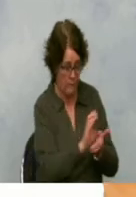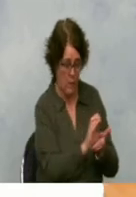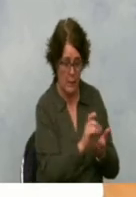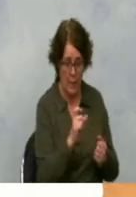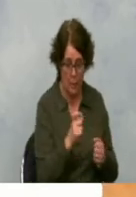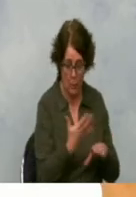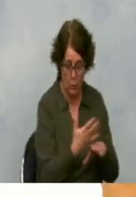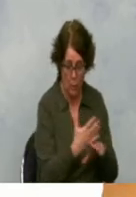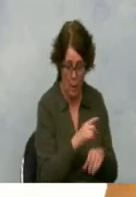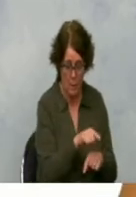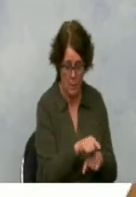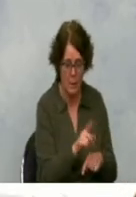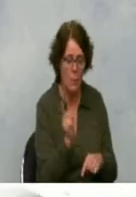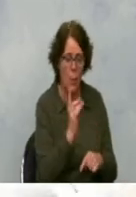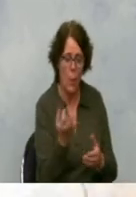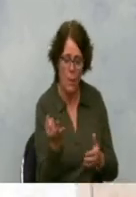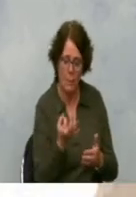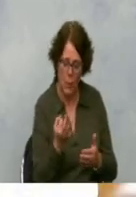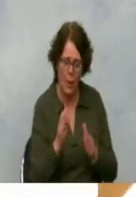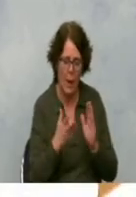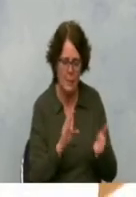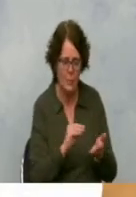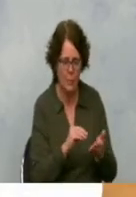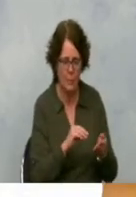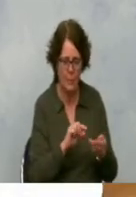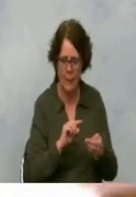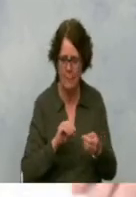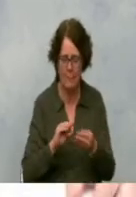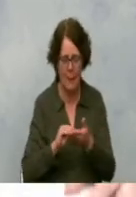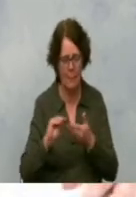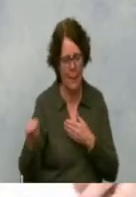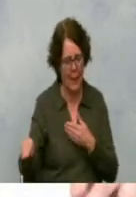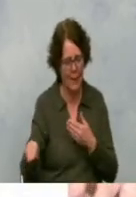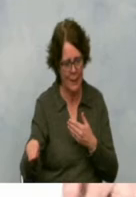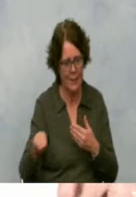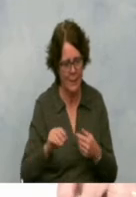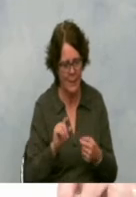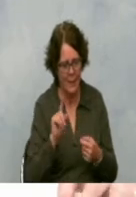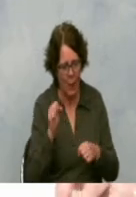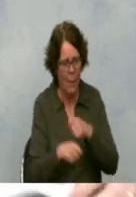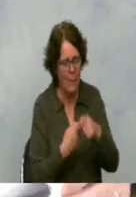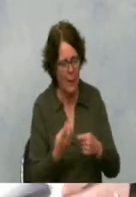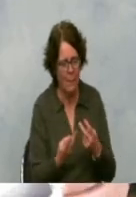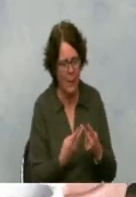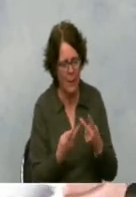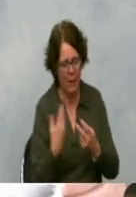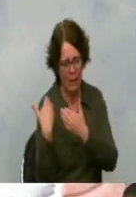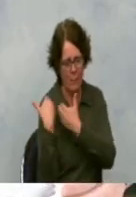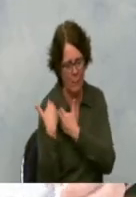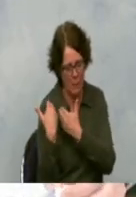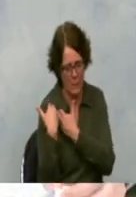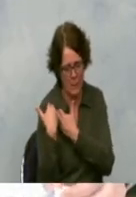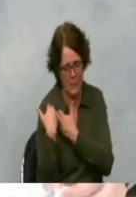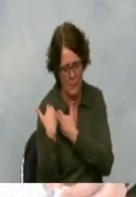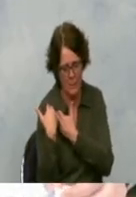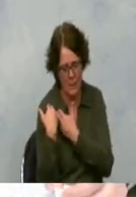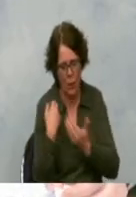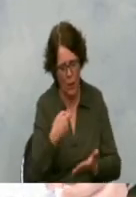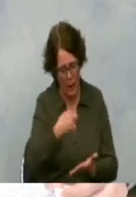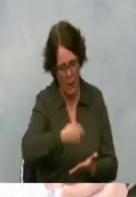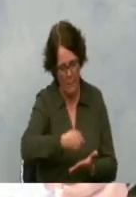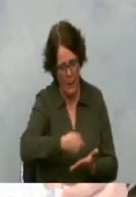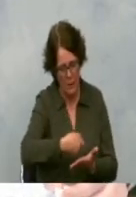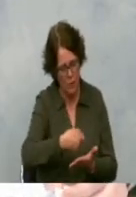but what you borrow has to be paid back, and that would become another burden on a revenue budget, which we